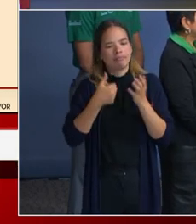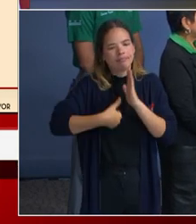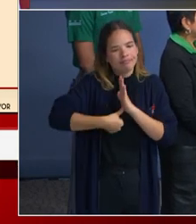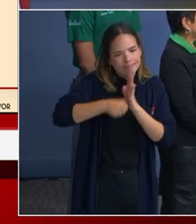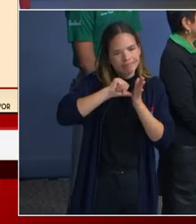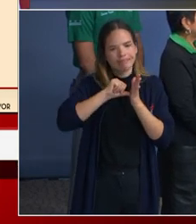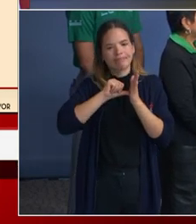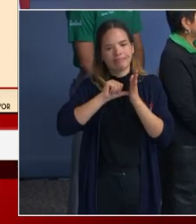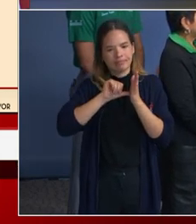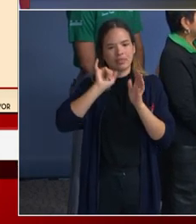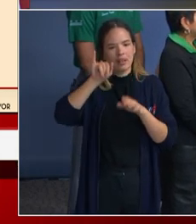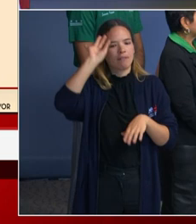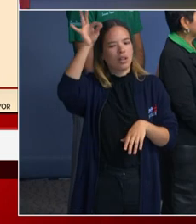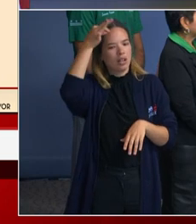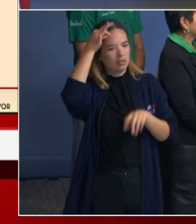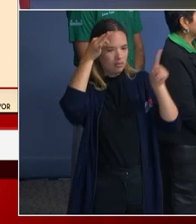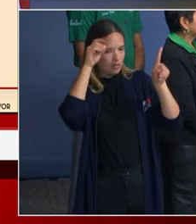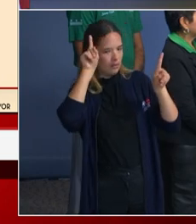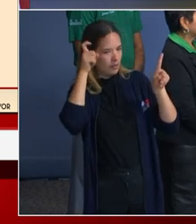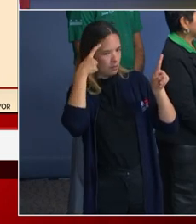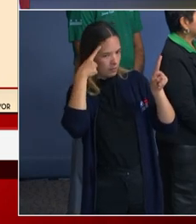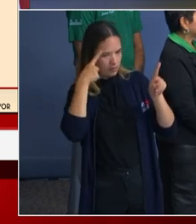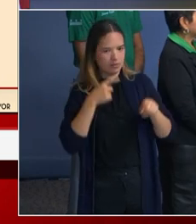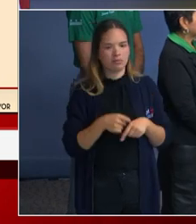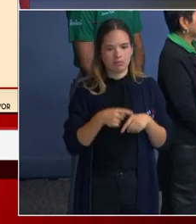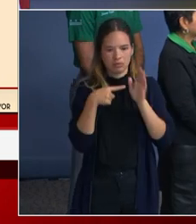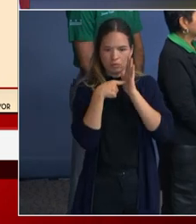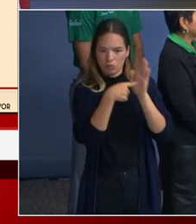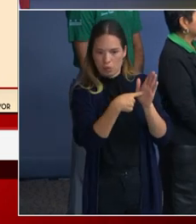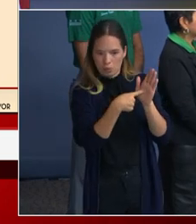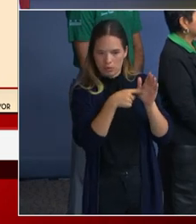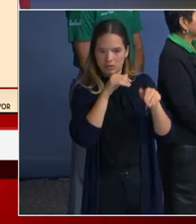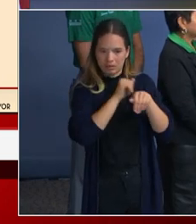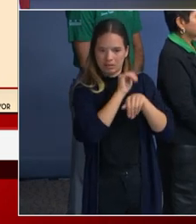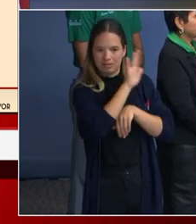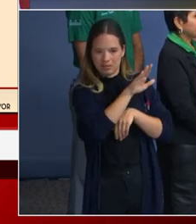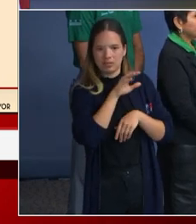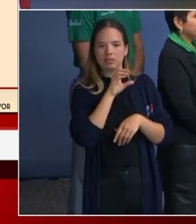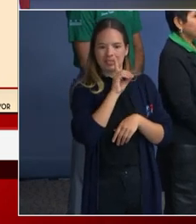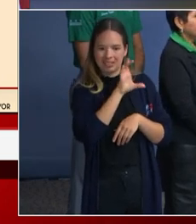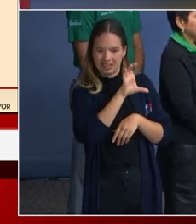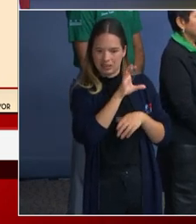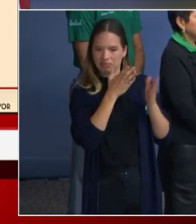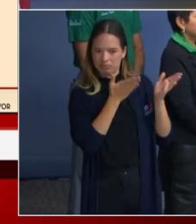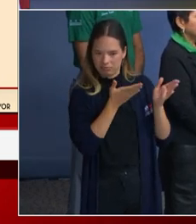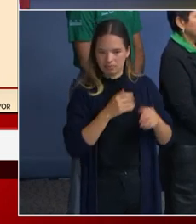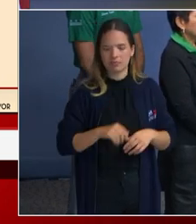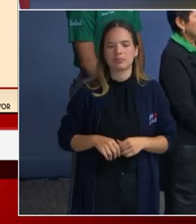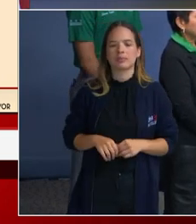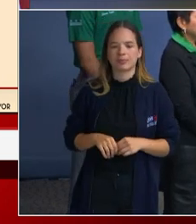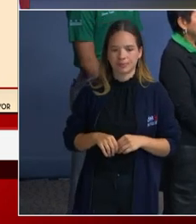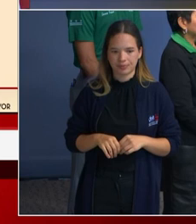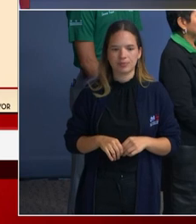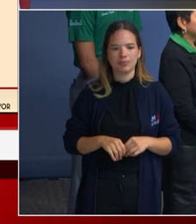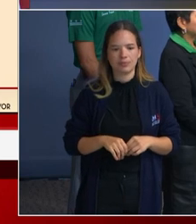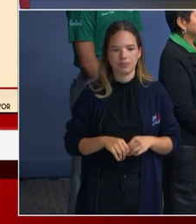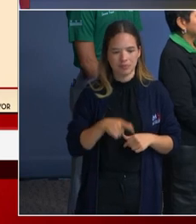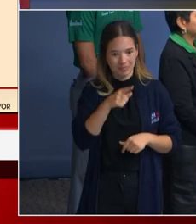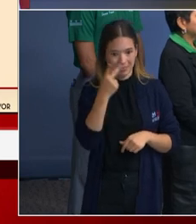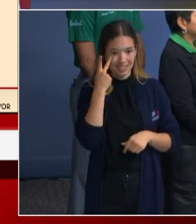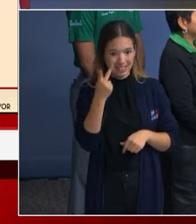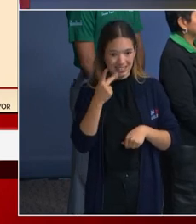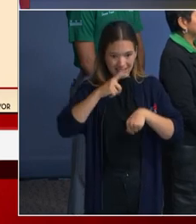federal government. So here you can see a timeline of what I have